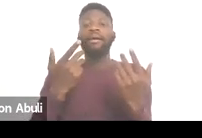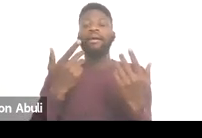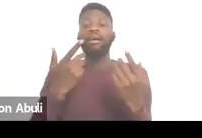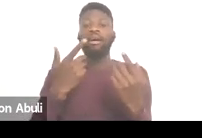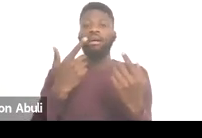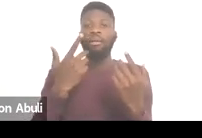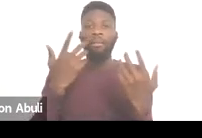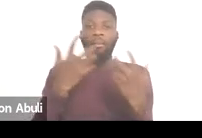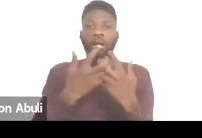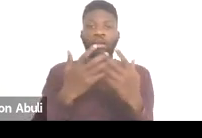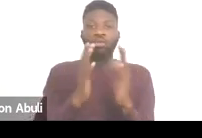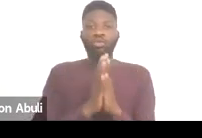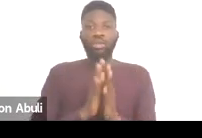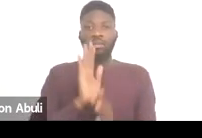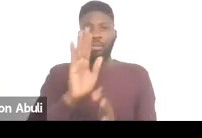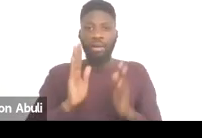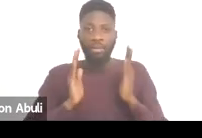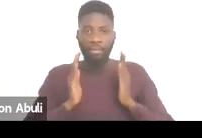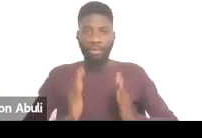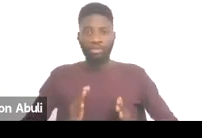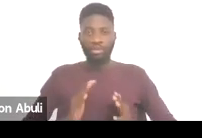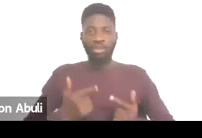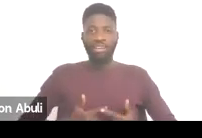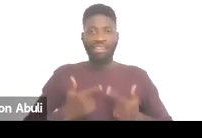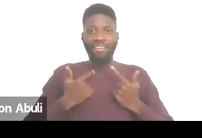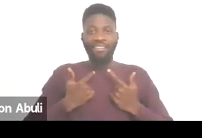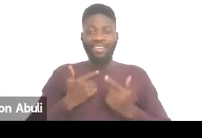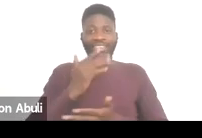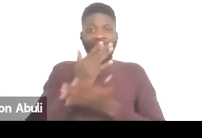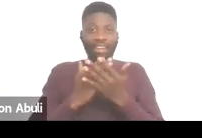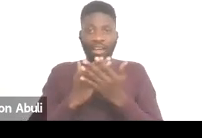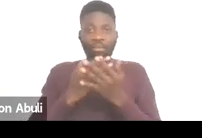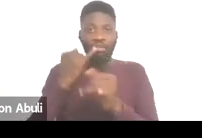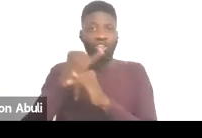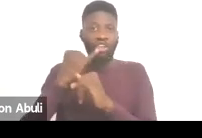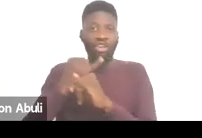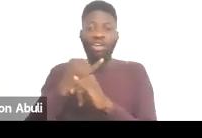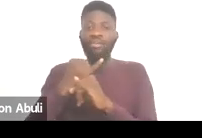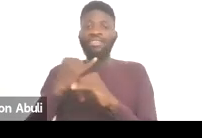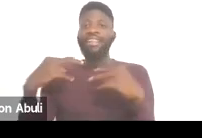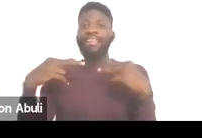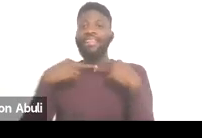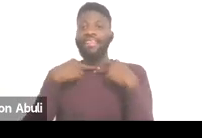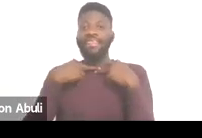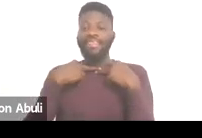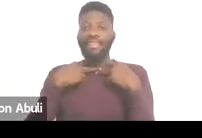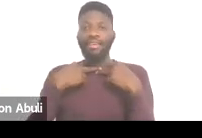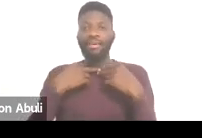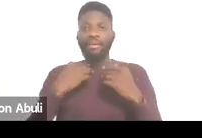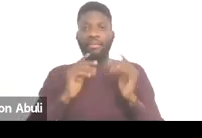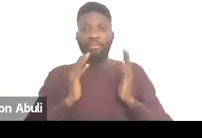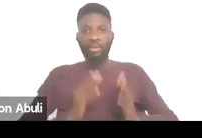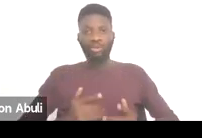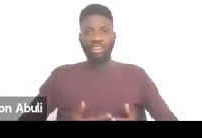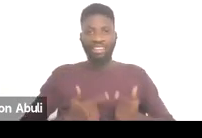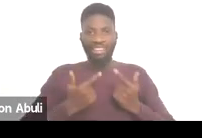personal life? Some jobs can be very restricting in terms of your personal life. Will it